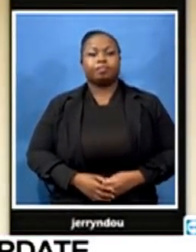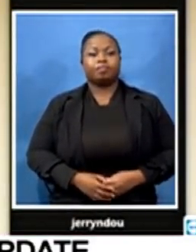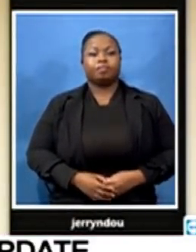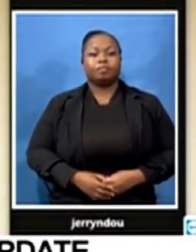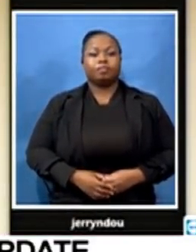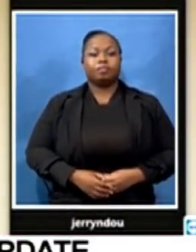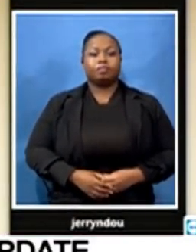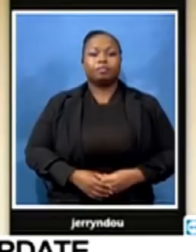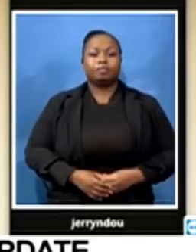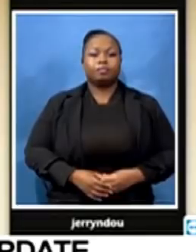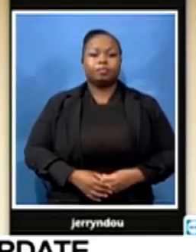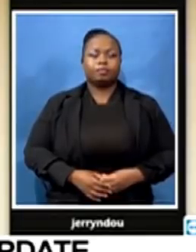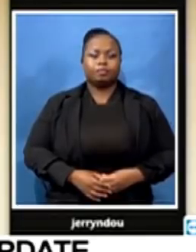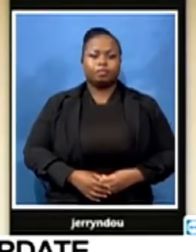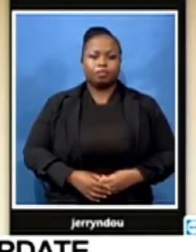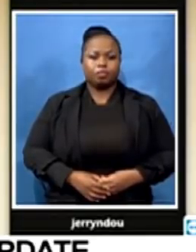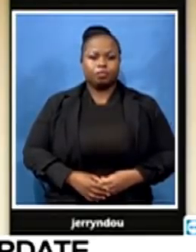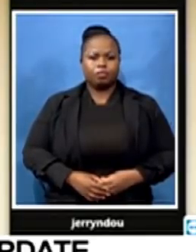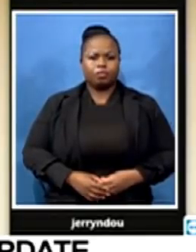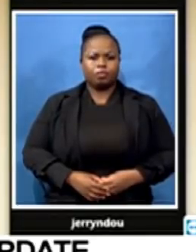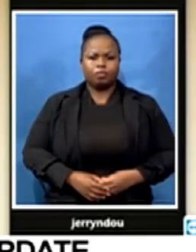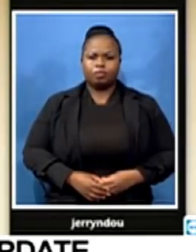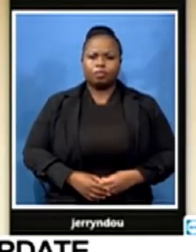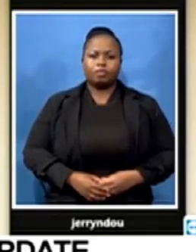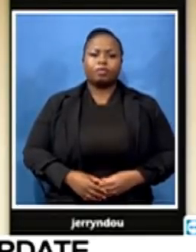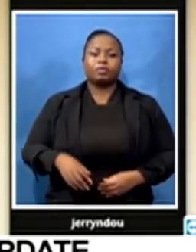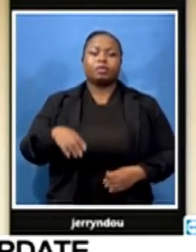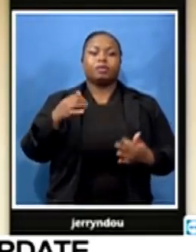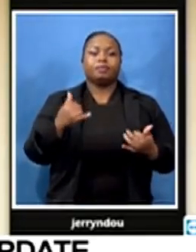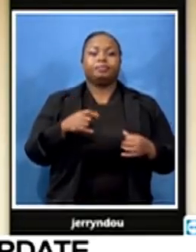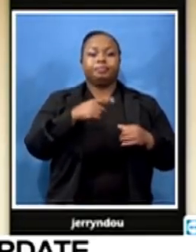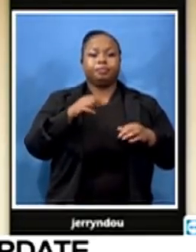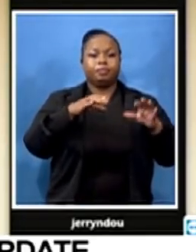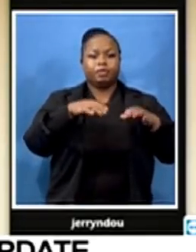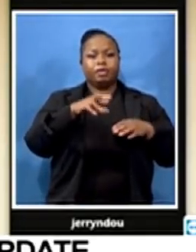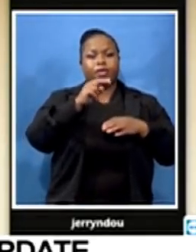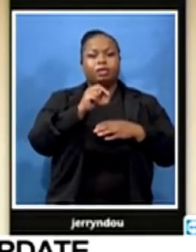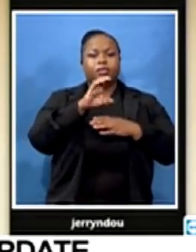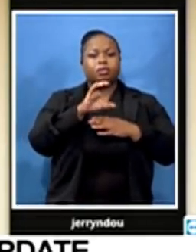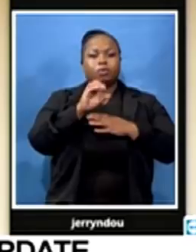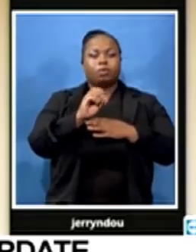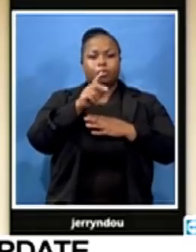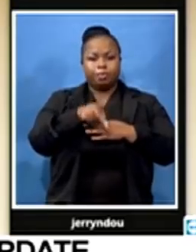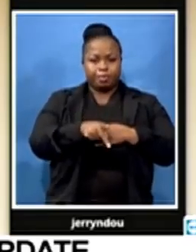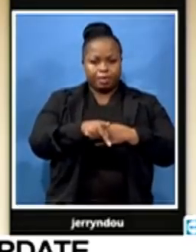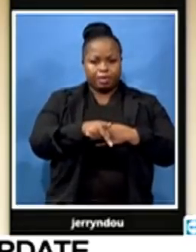National Council of Provinces plays as a meeting point